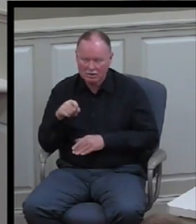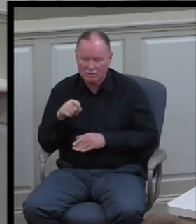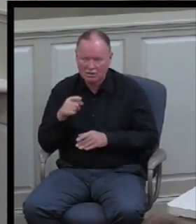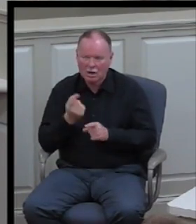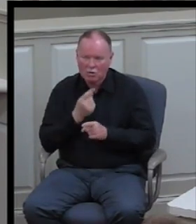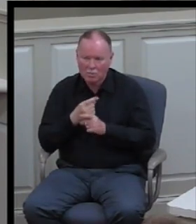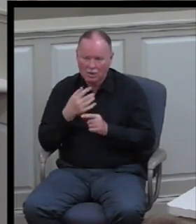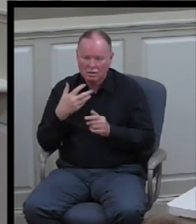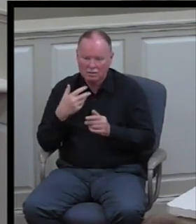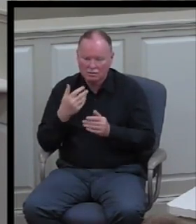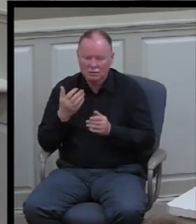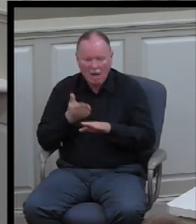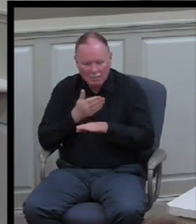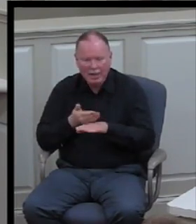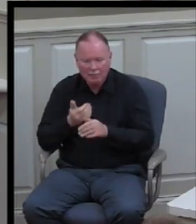appropriate upkeep.